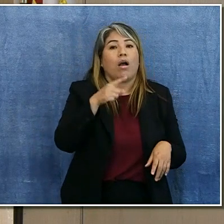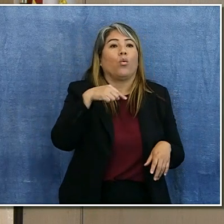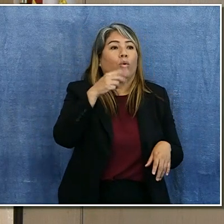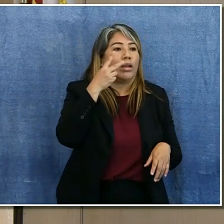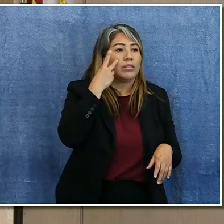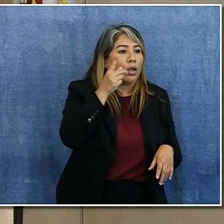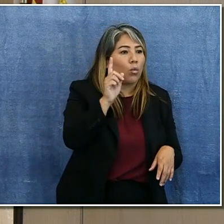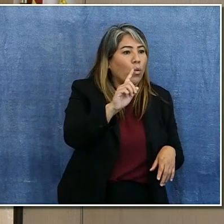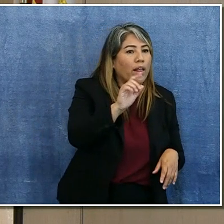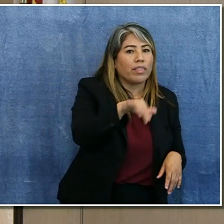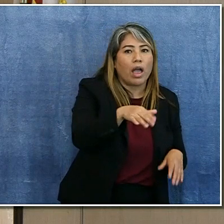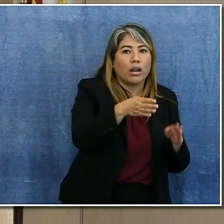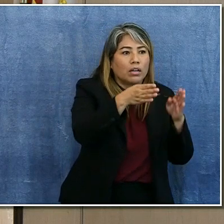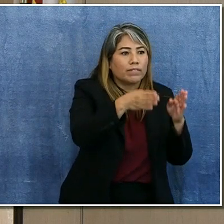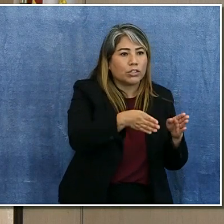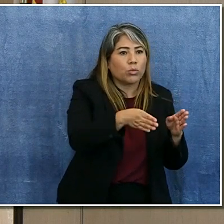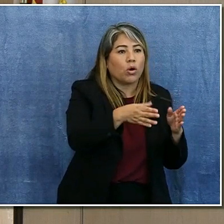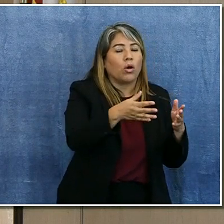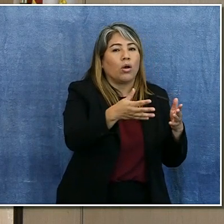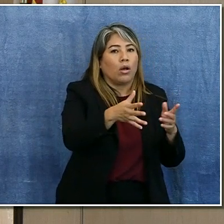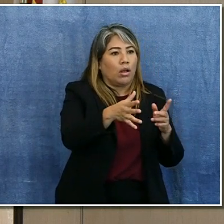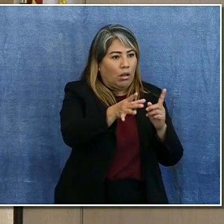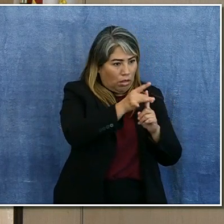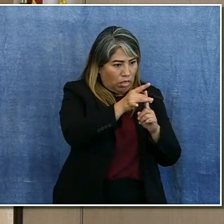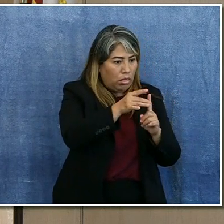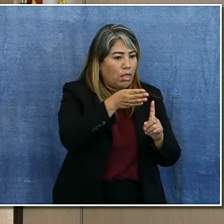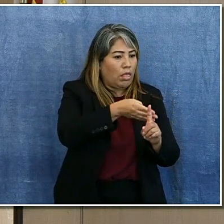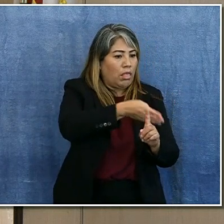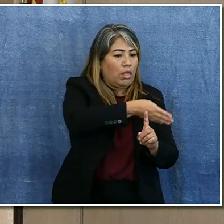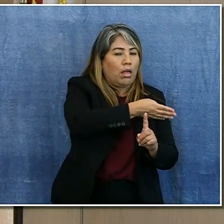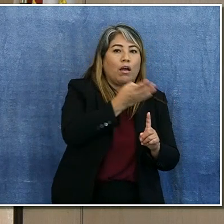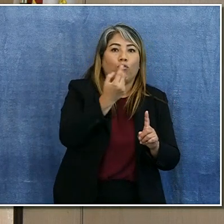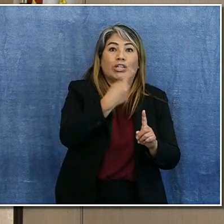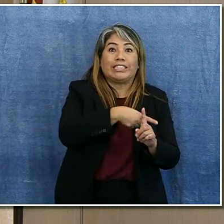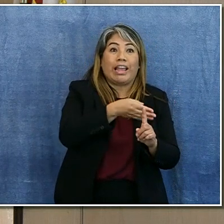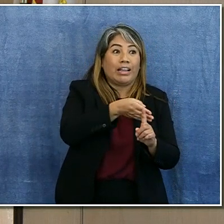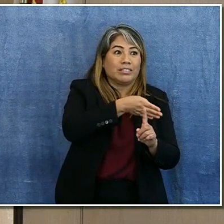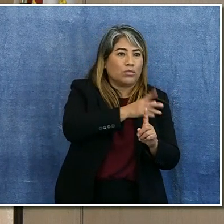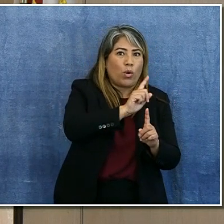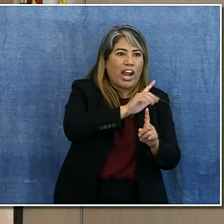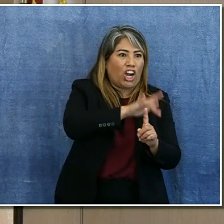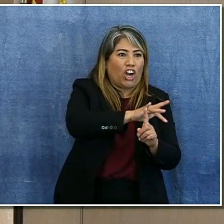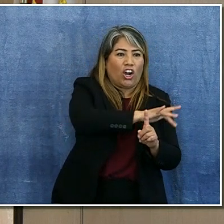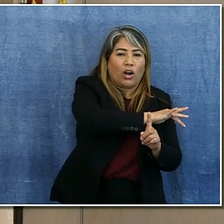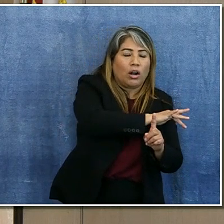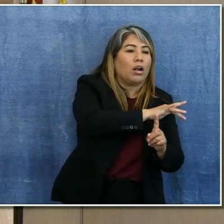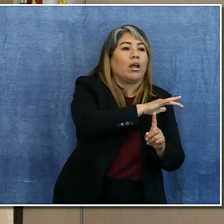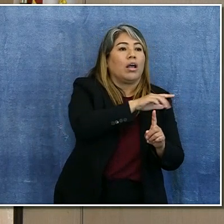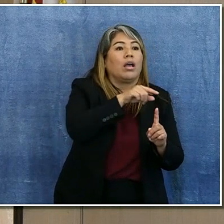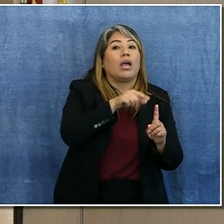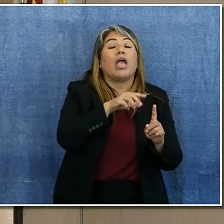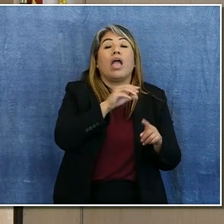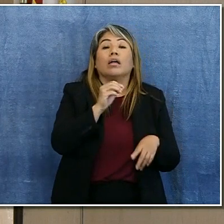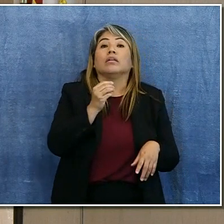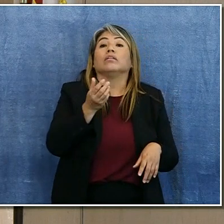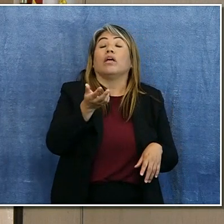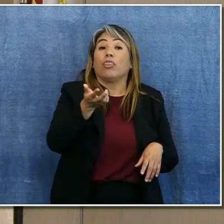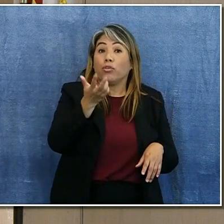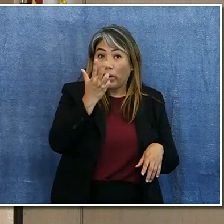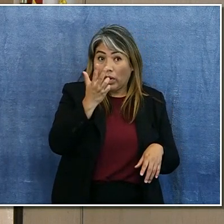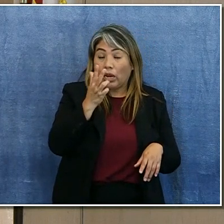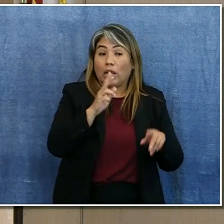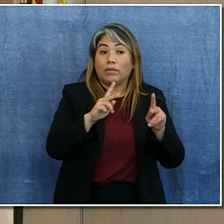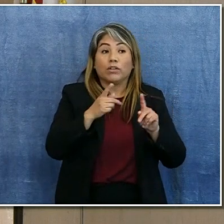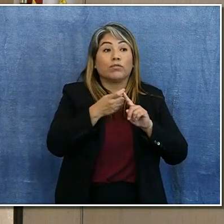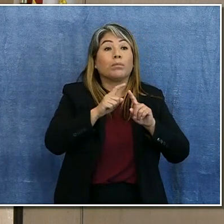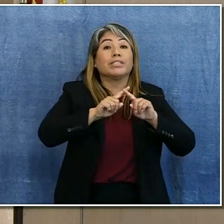that individual has been in the last 14 days, and the three individuals that are